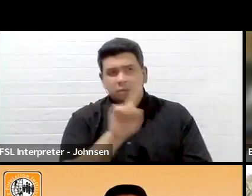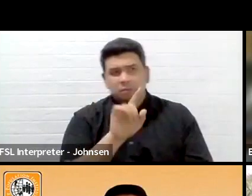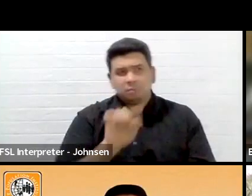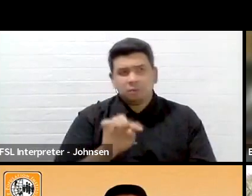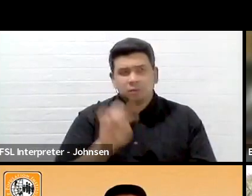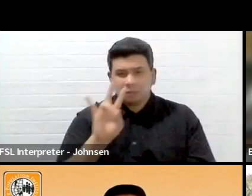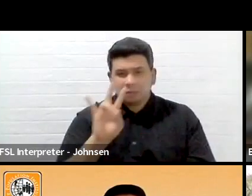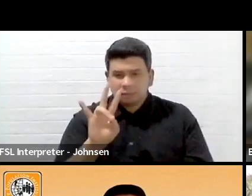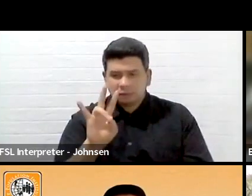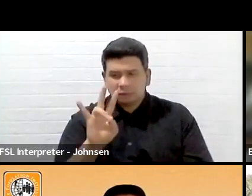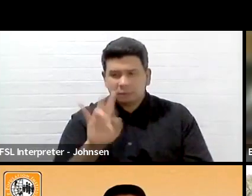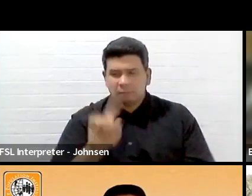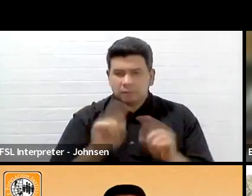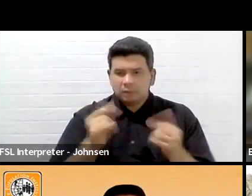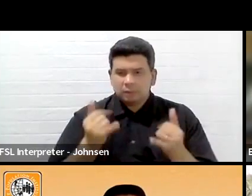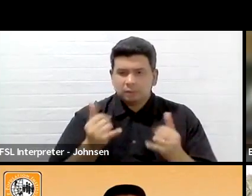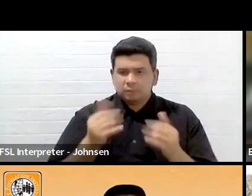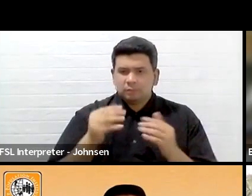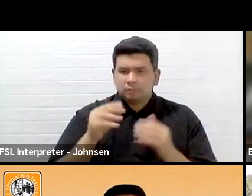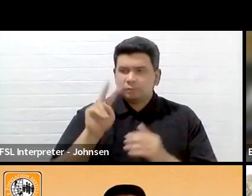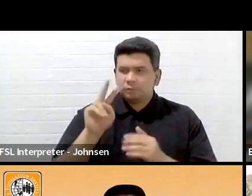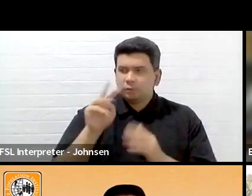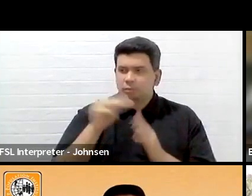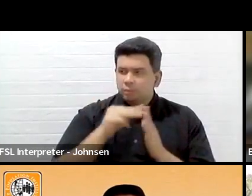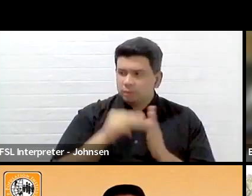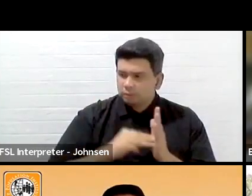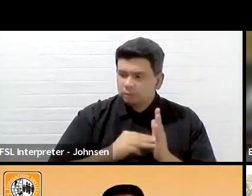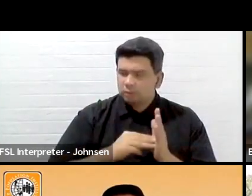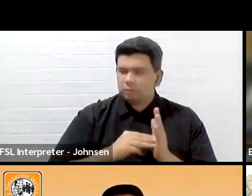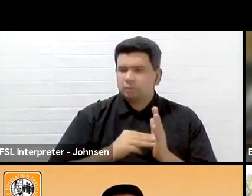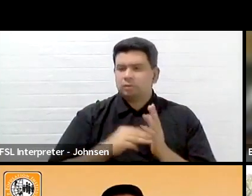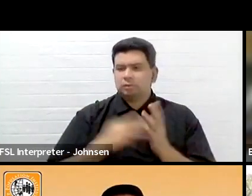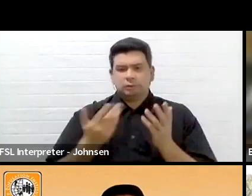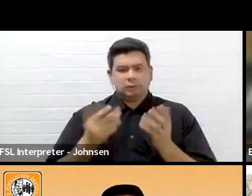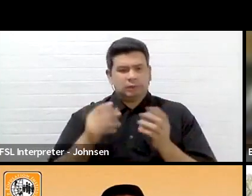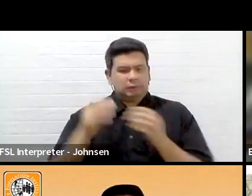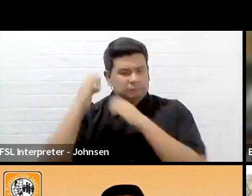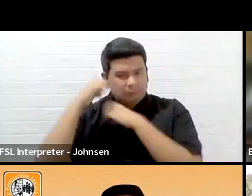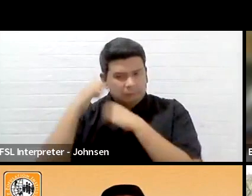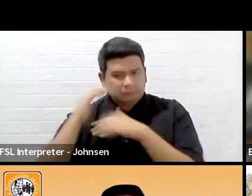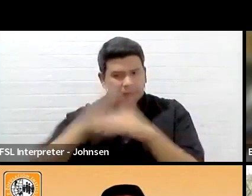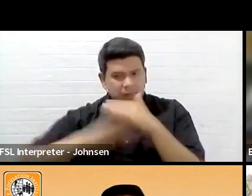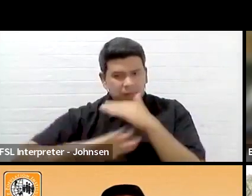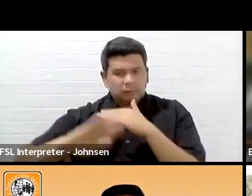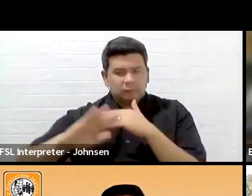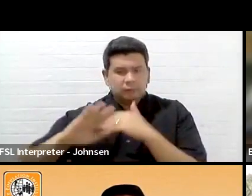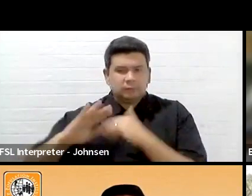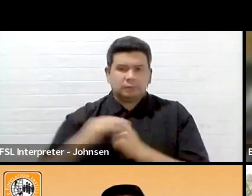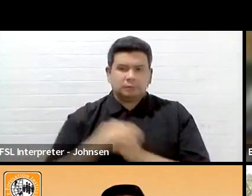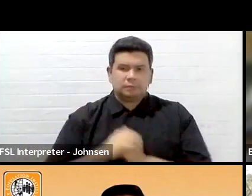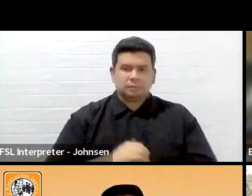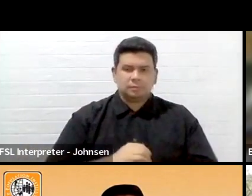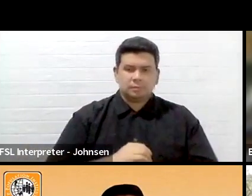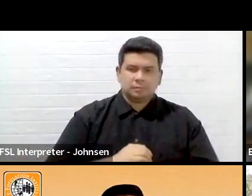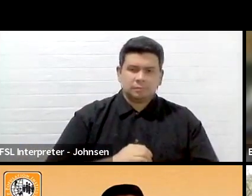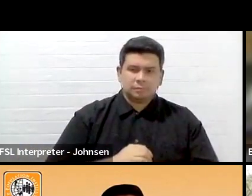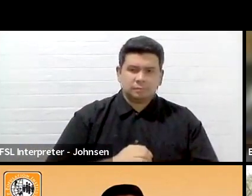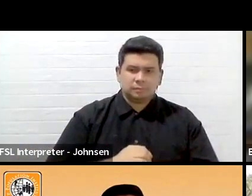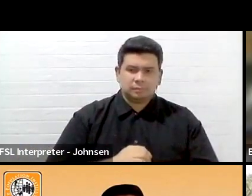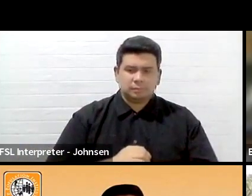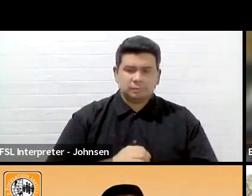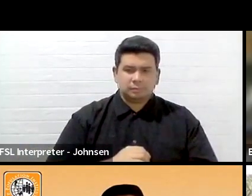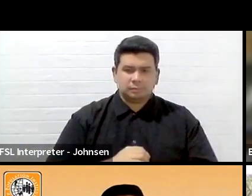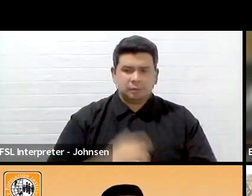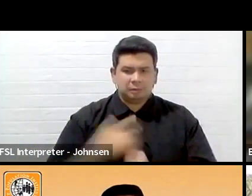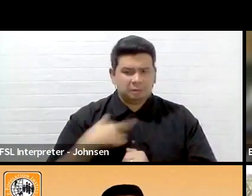2 million there in the projected. And she said that it has something to do with under enumeration.